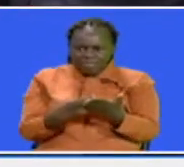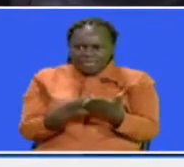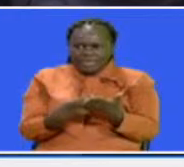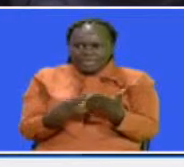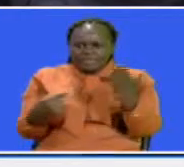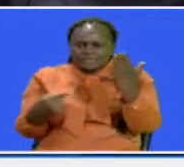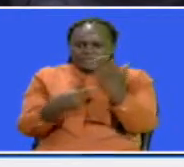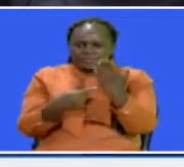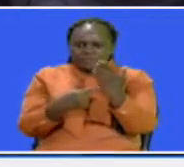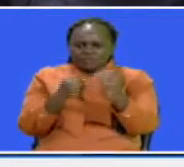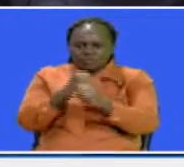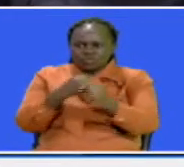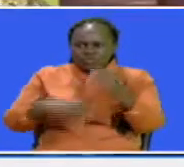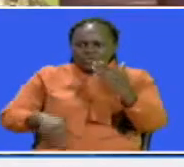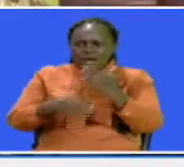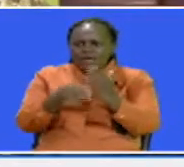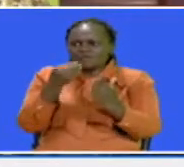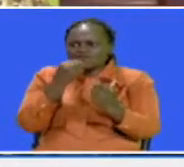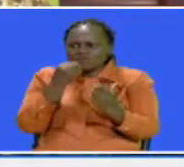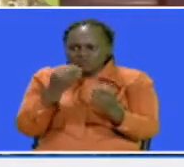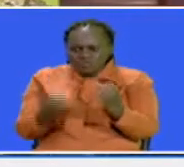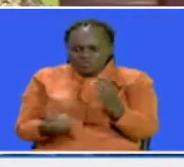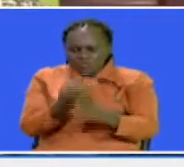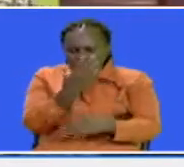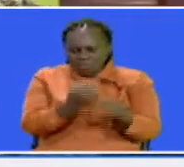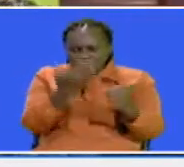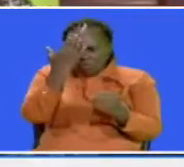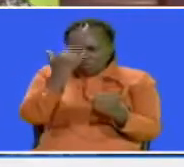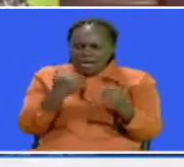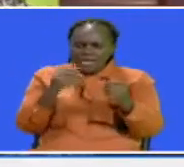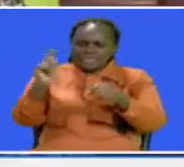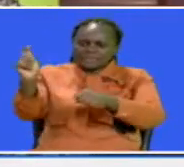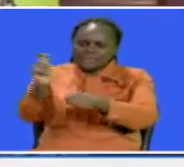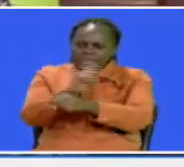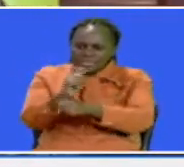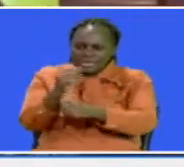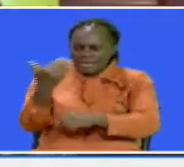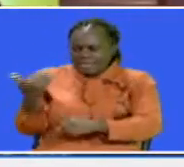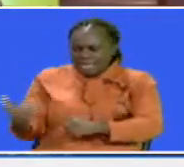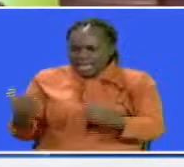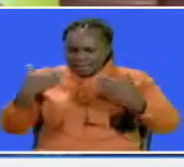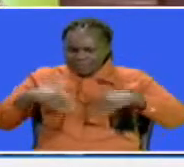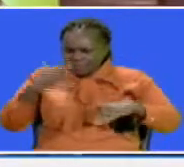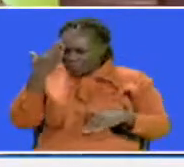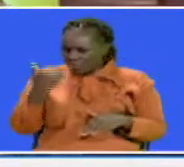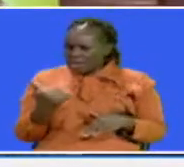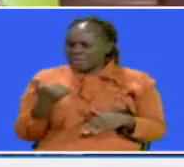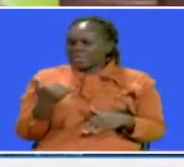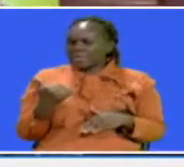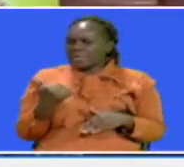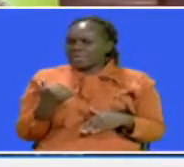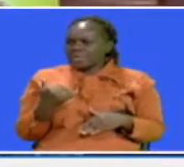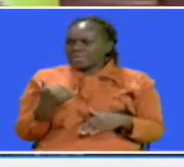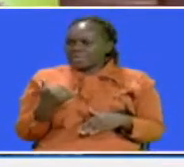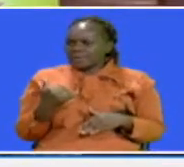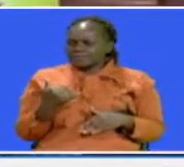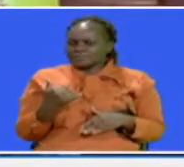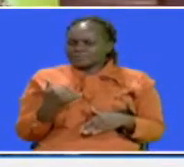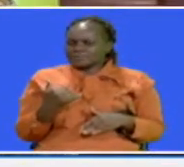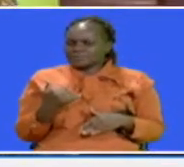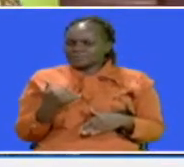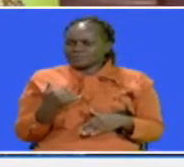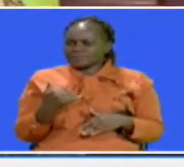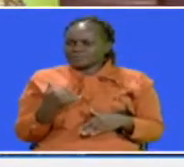biotechnology do to increase food production? And why should we train our youngsters, the students in the university, about